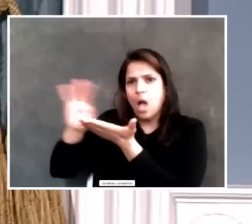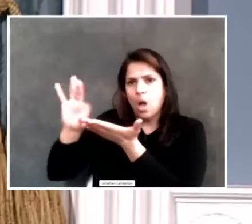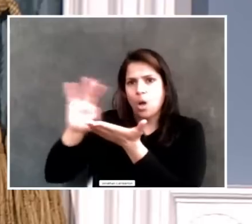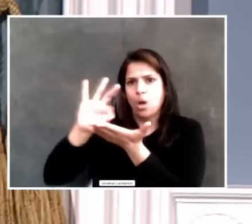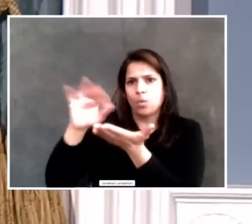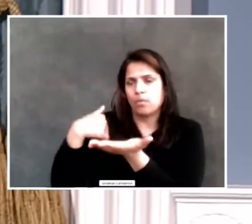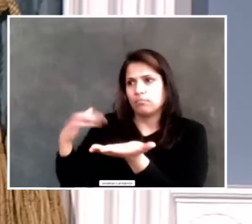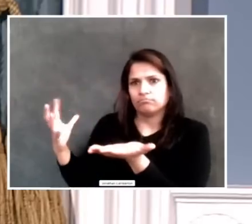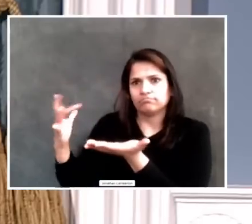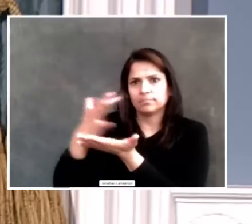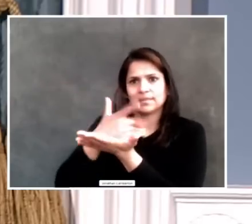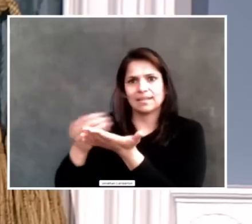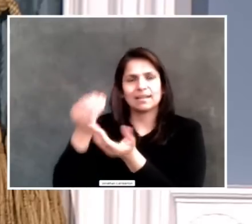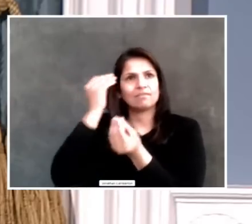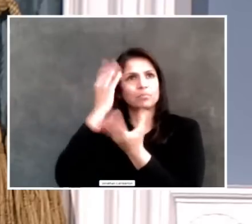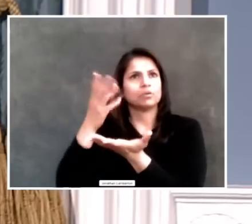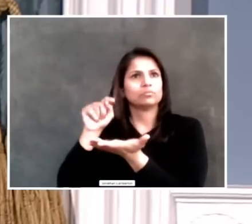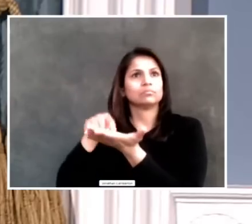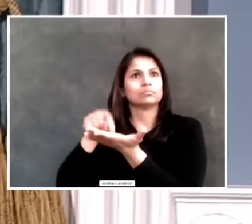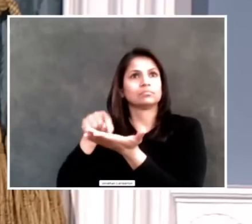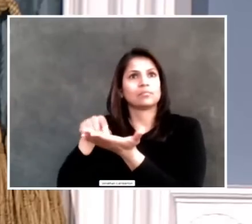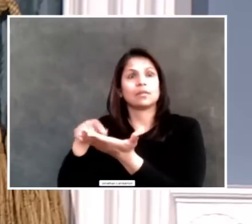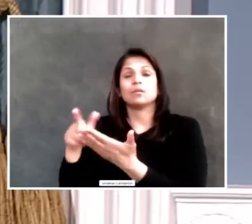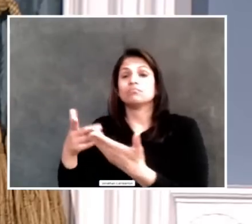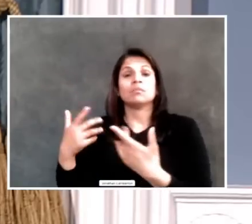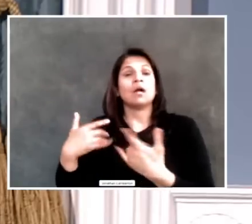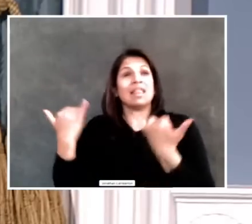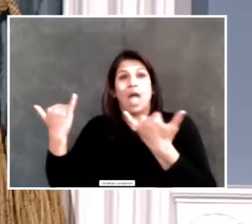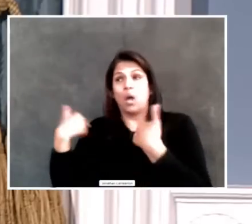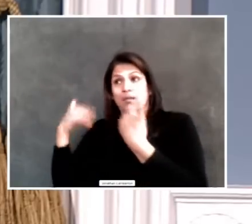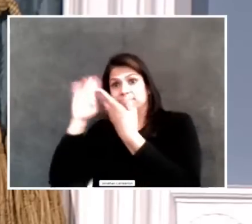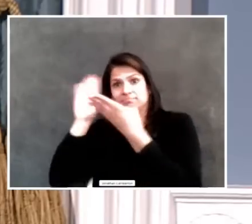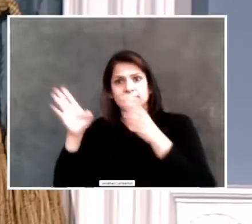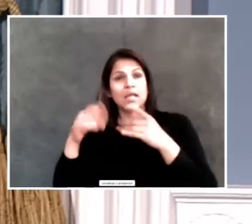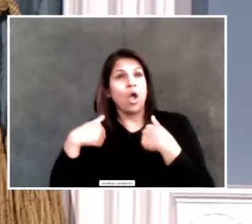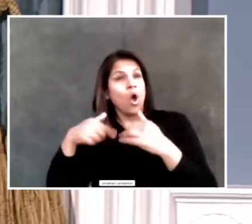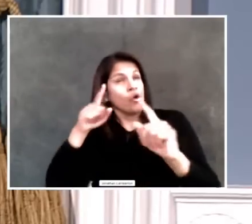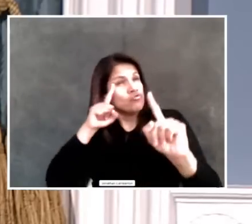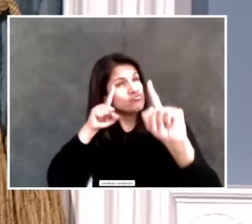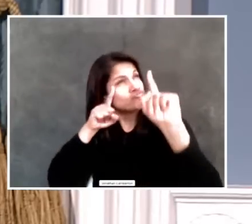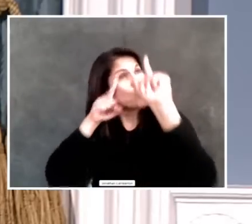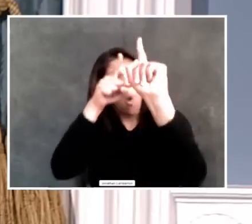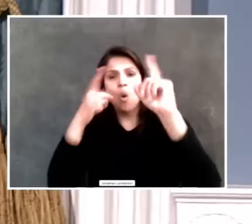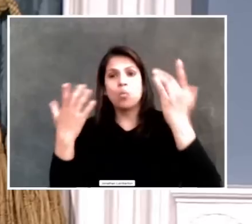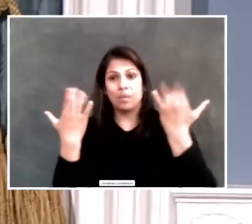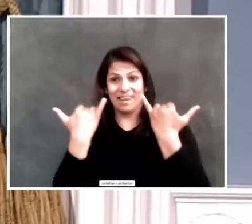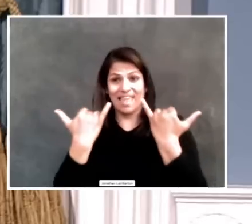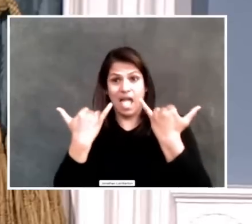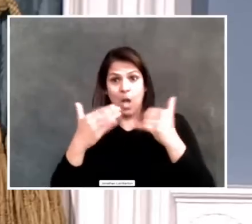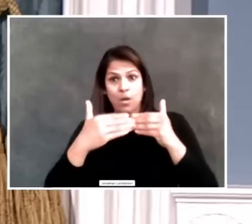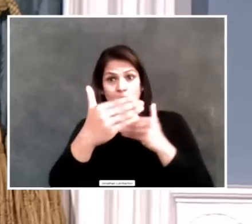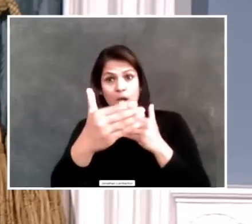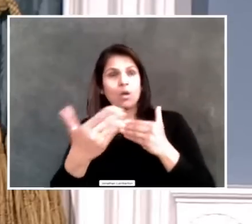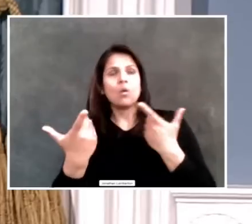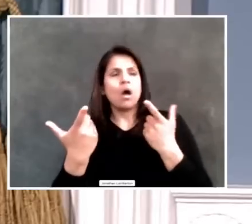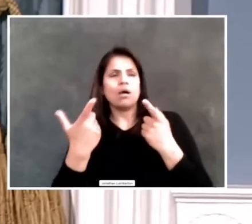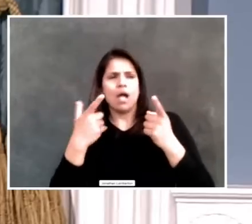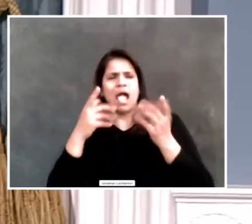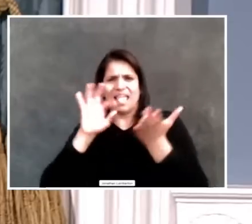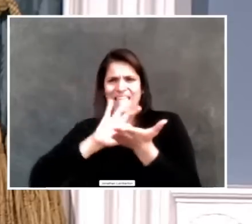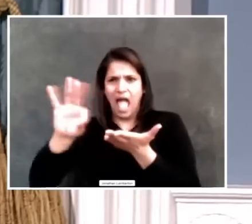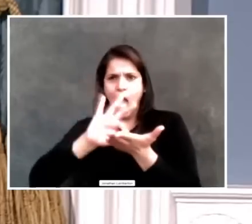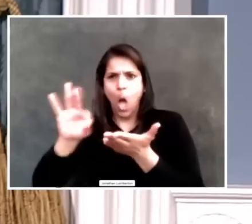this period have passed because of COVID-19. So we are committed to ensuring that that data goes up on our